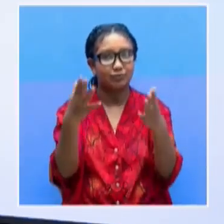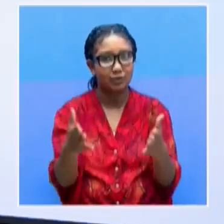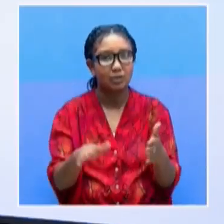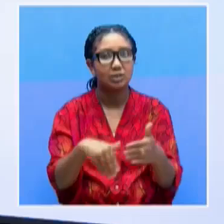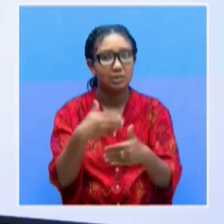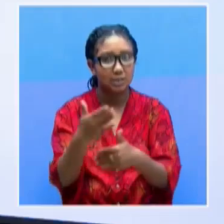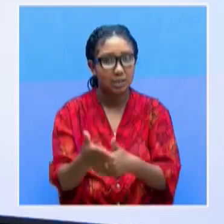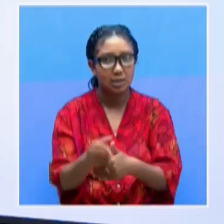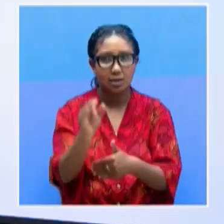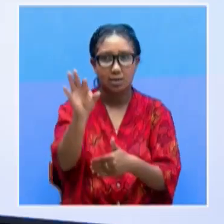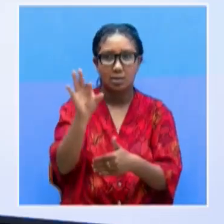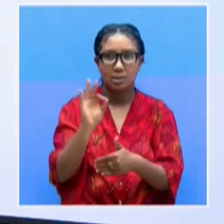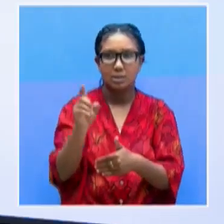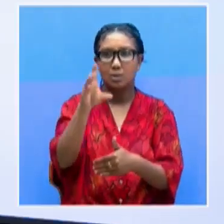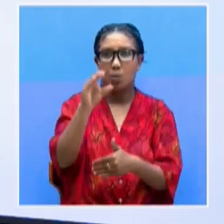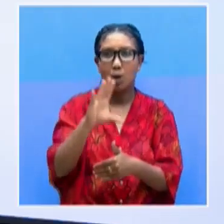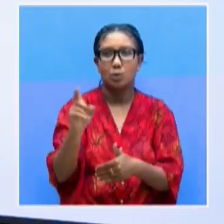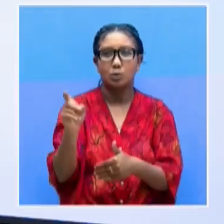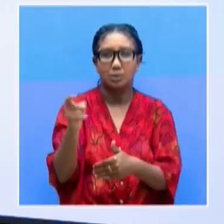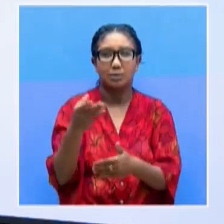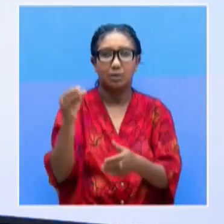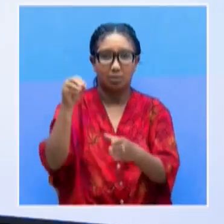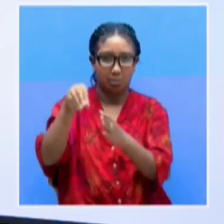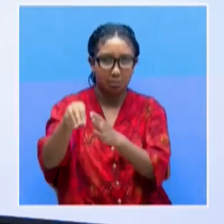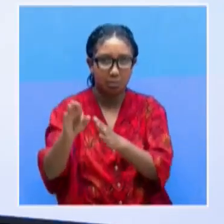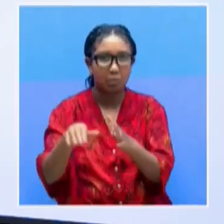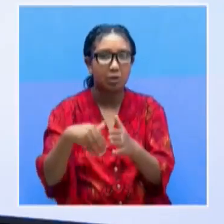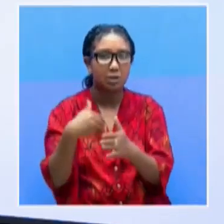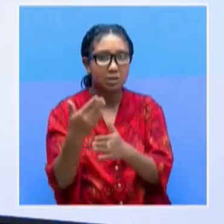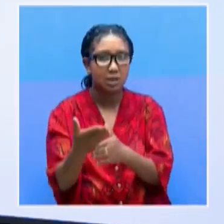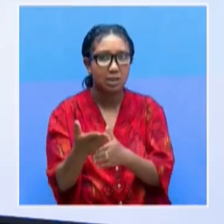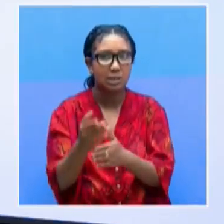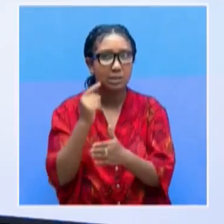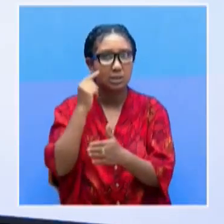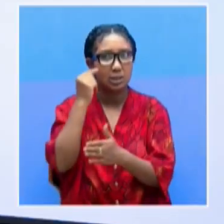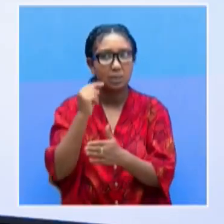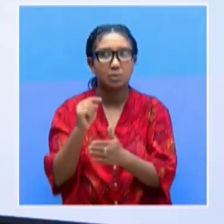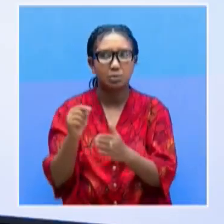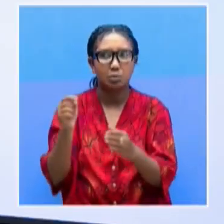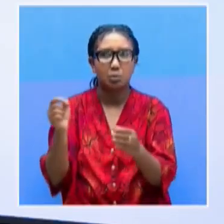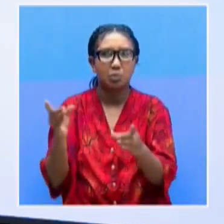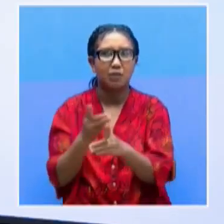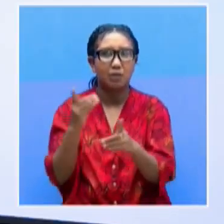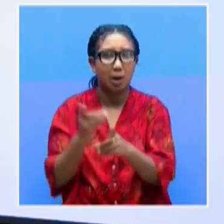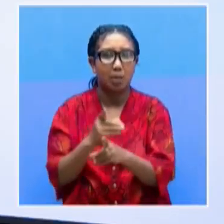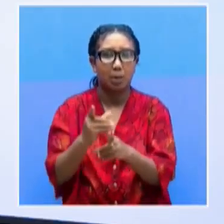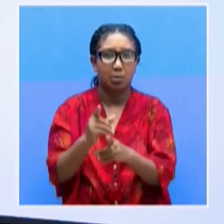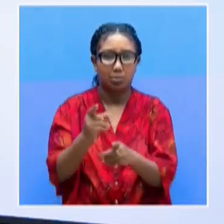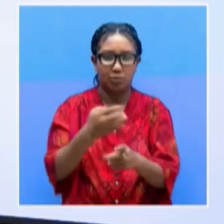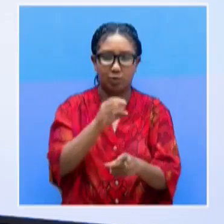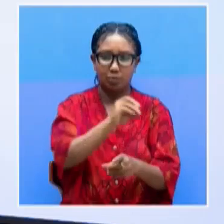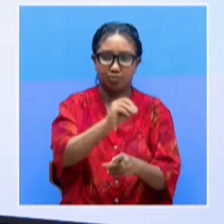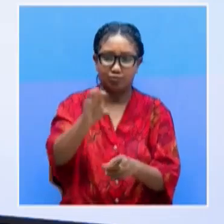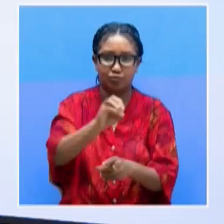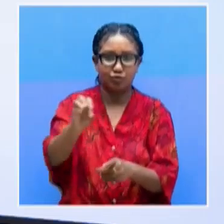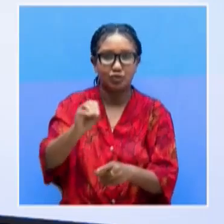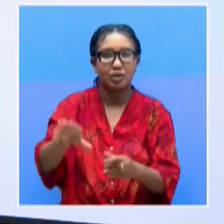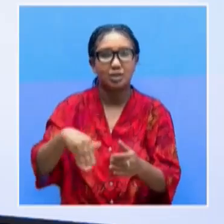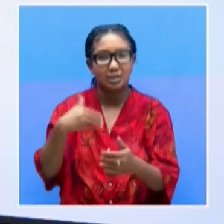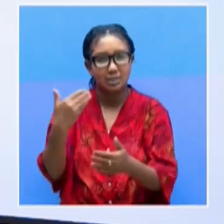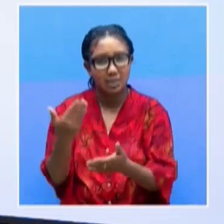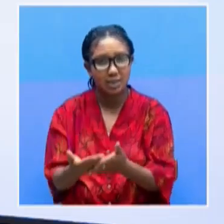then pick out someone or something. Then think on what happened or what you wanted. And